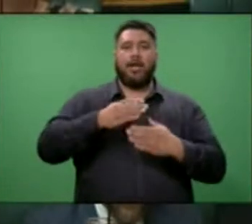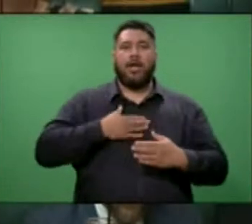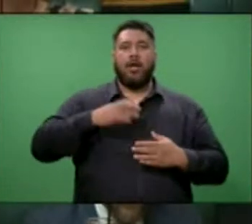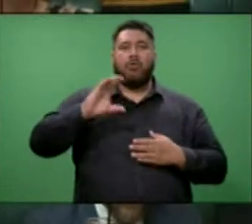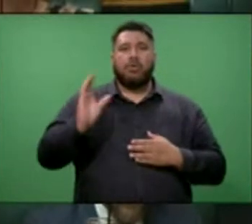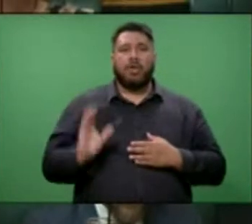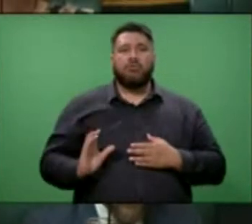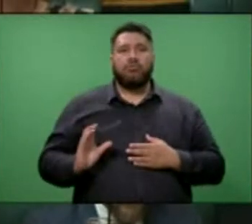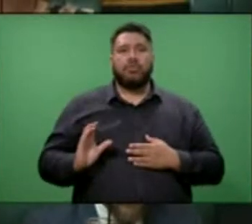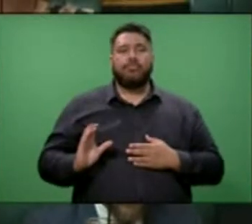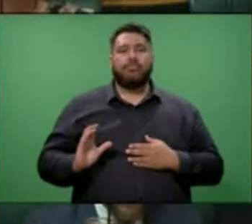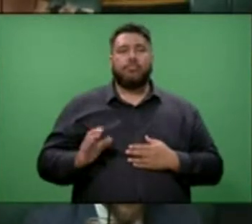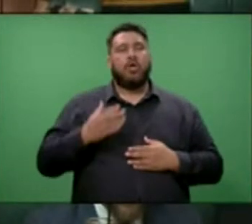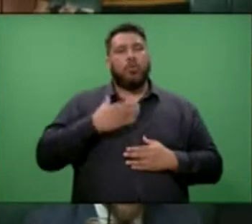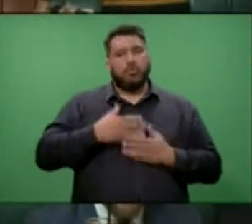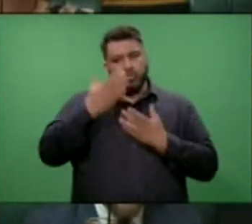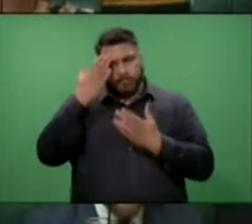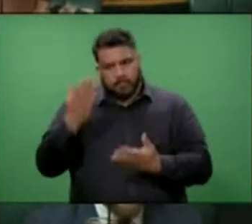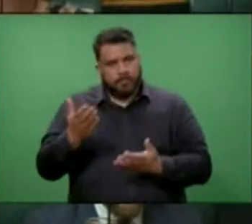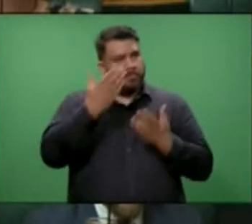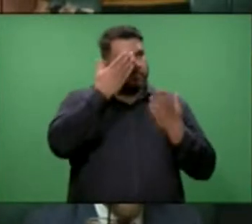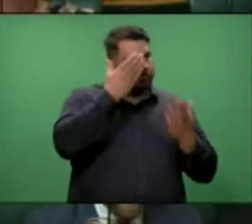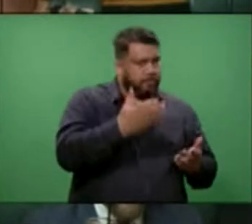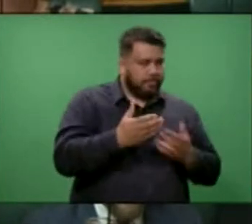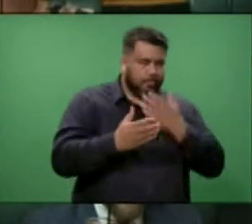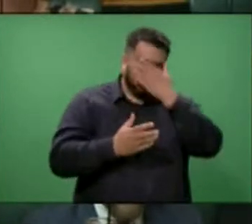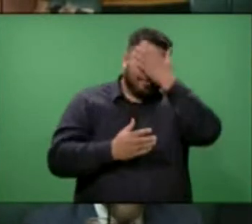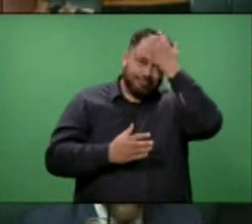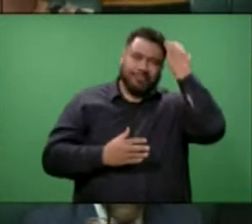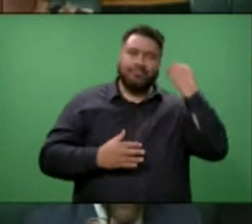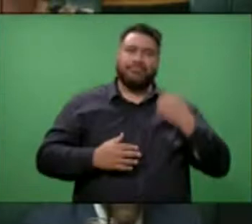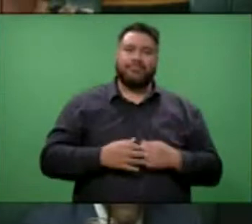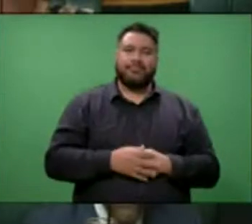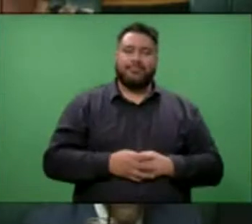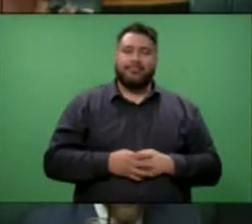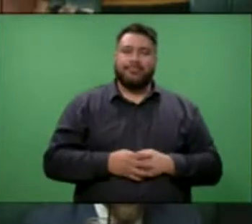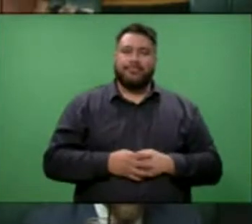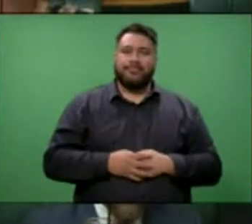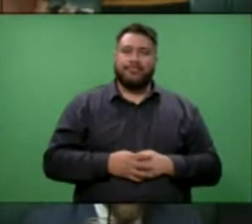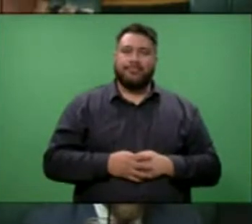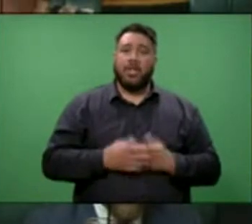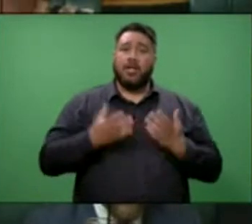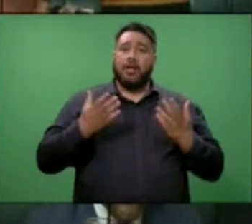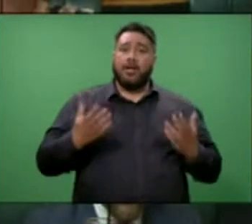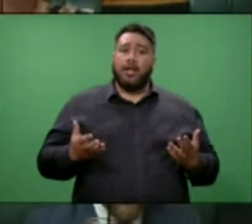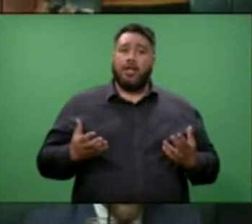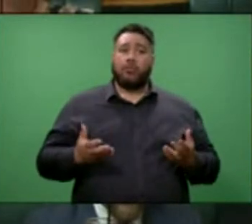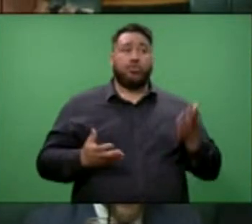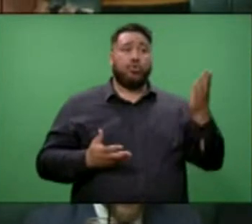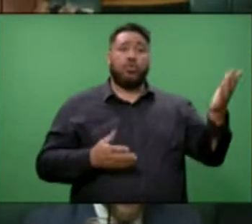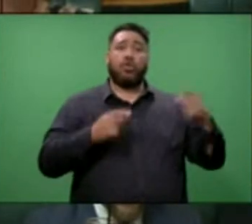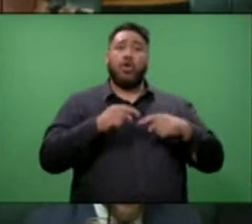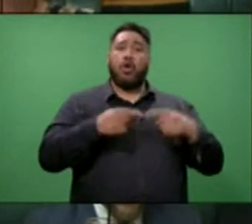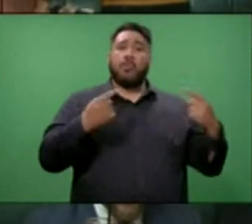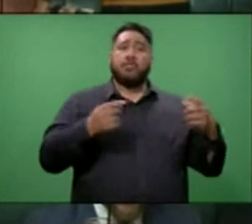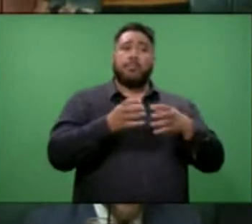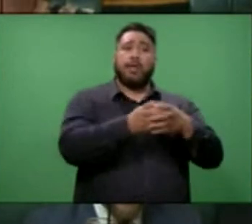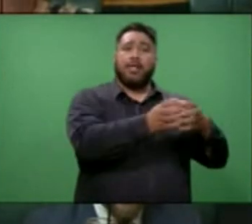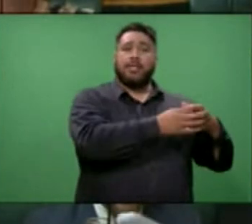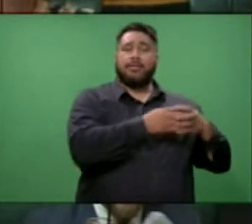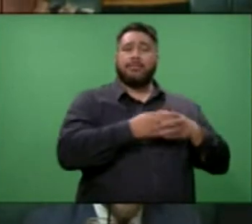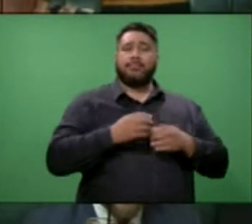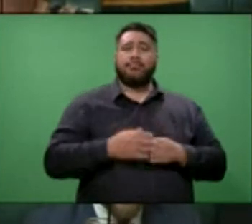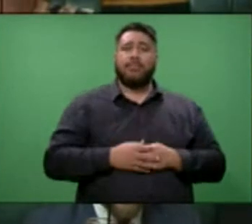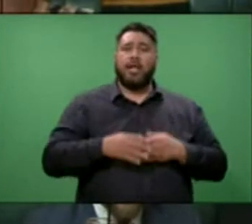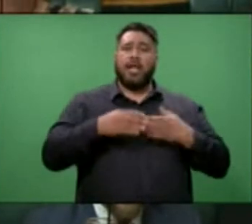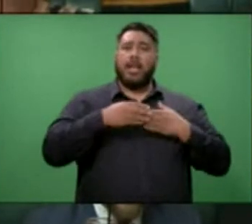kaurua. Ka whakawhiti atu a hau ki te āpitihanga, ki te tūmuaki o te rōpū nahinara, the Honourable